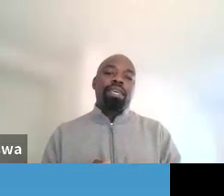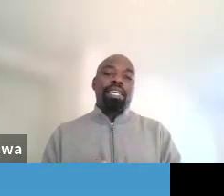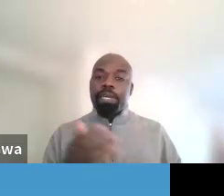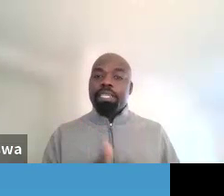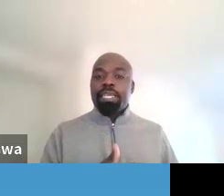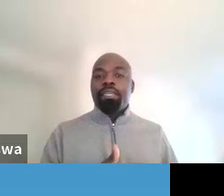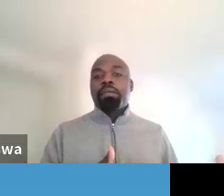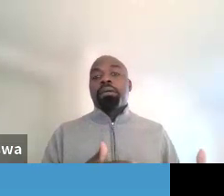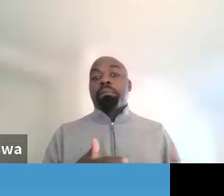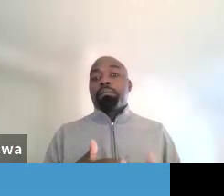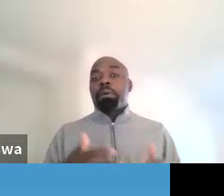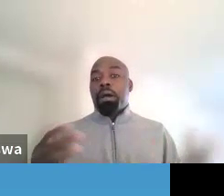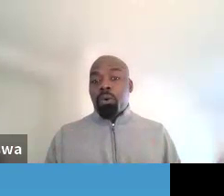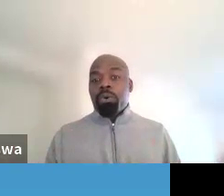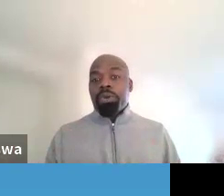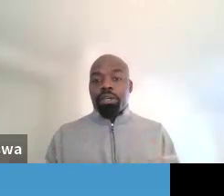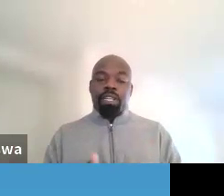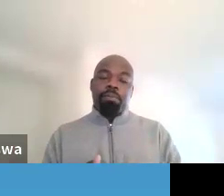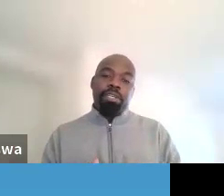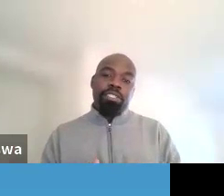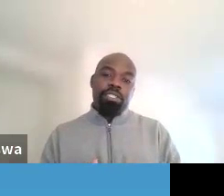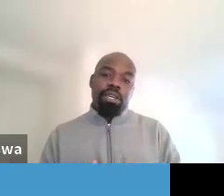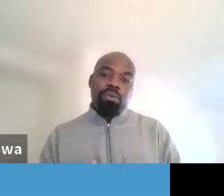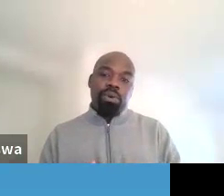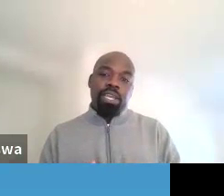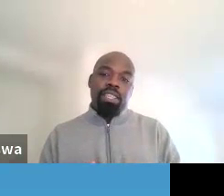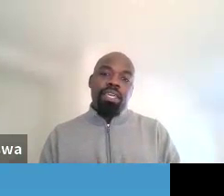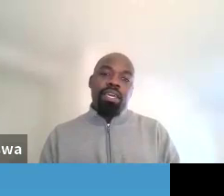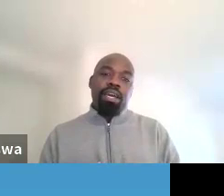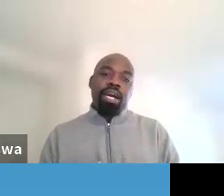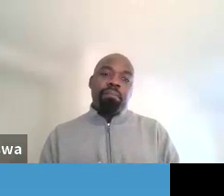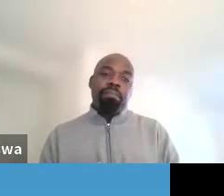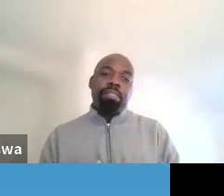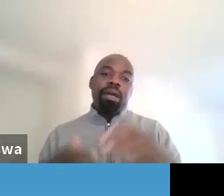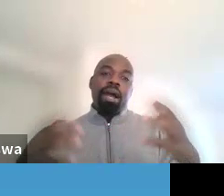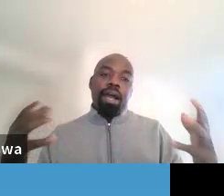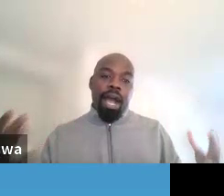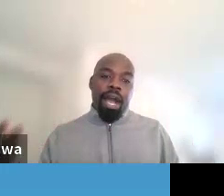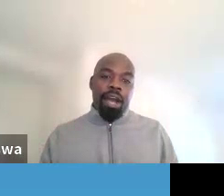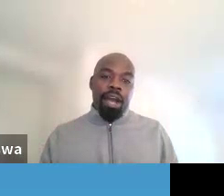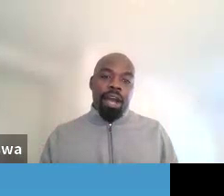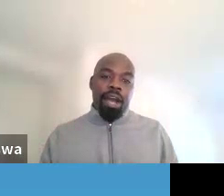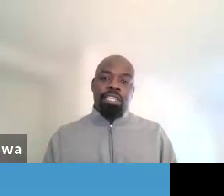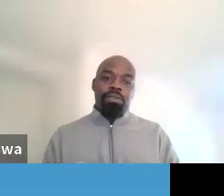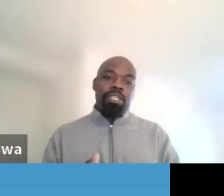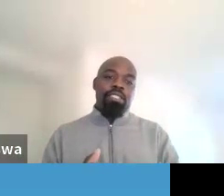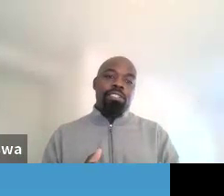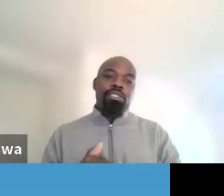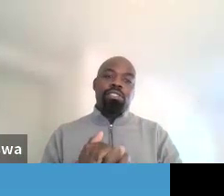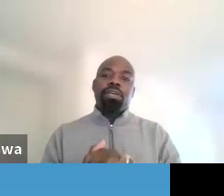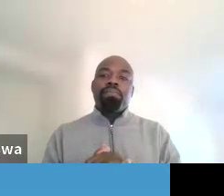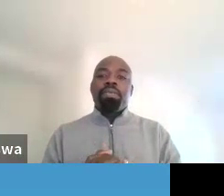independently or in collaboration with other civil